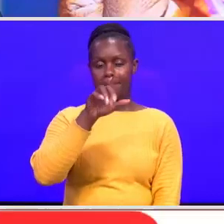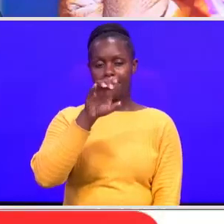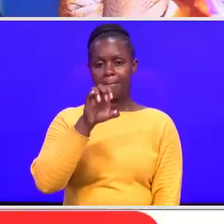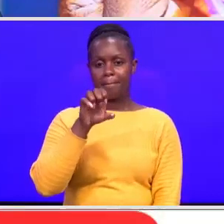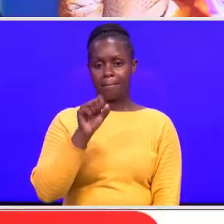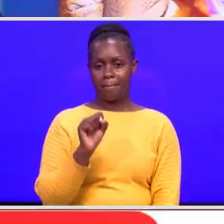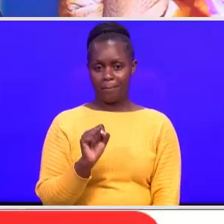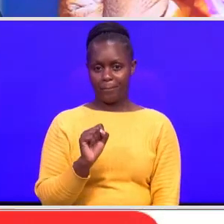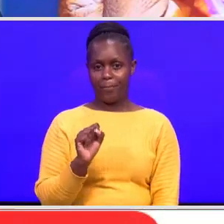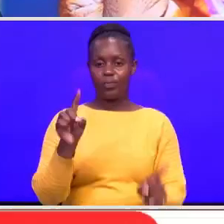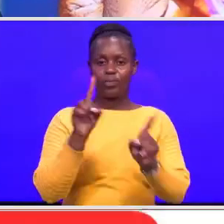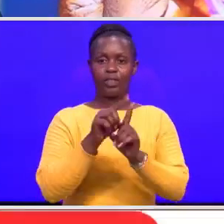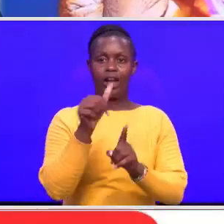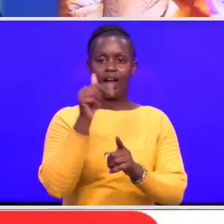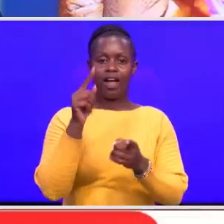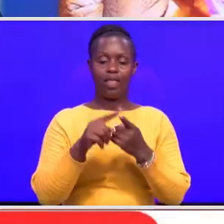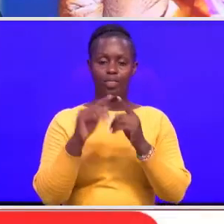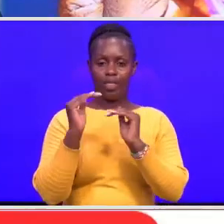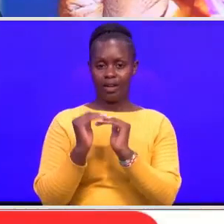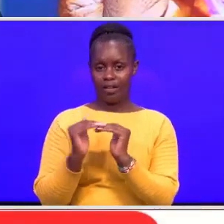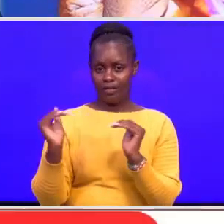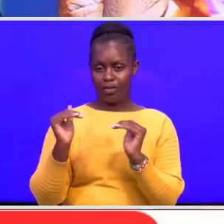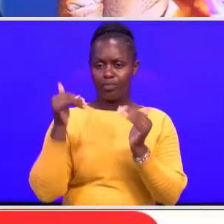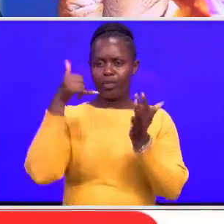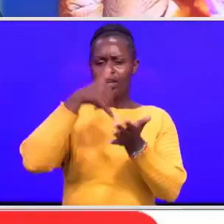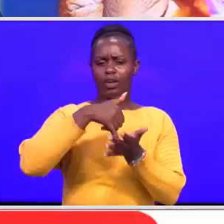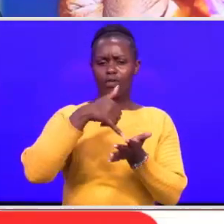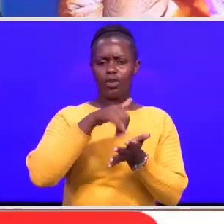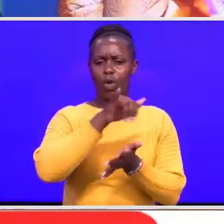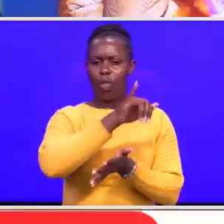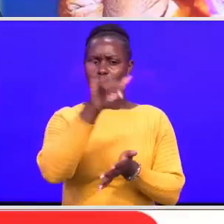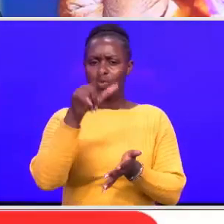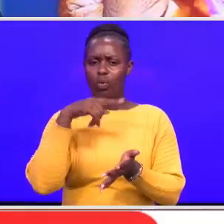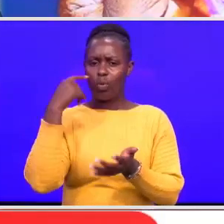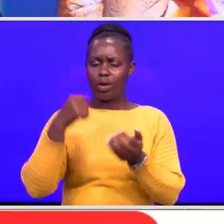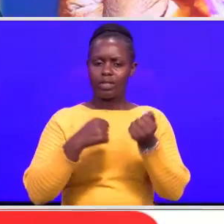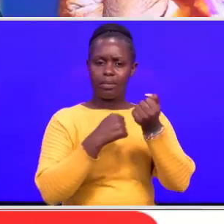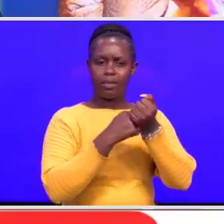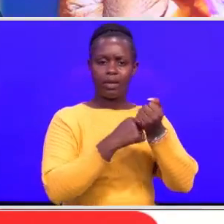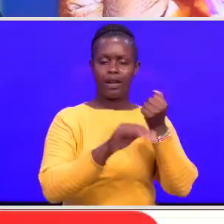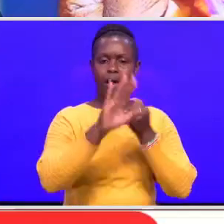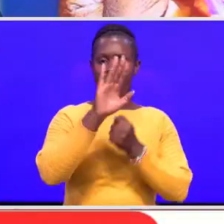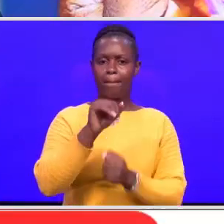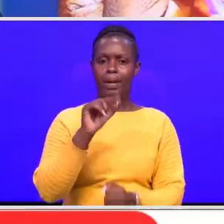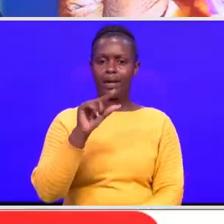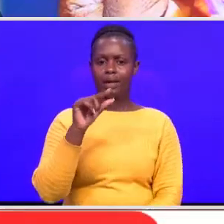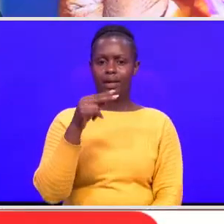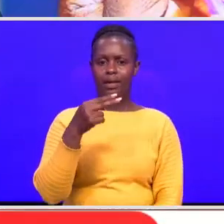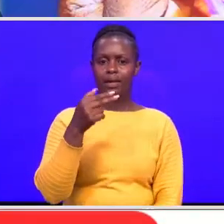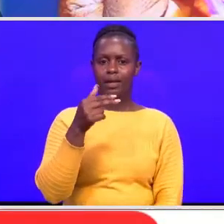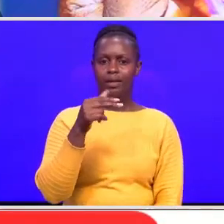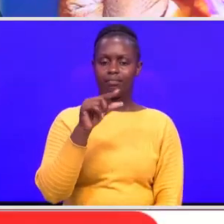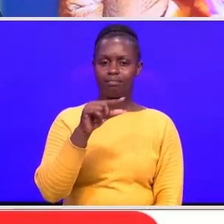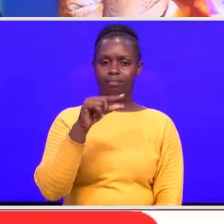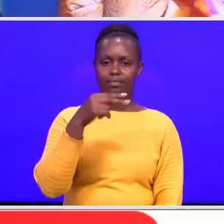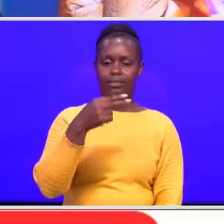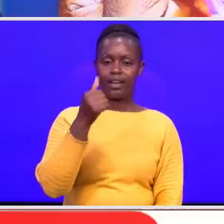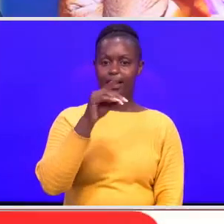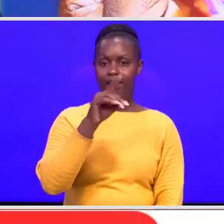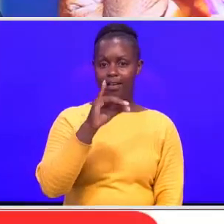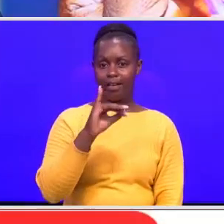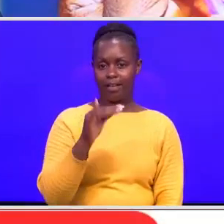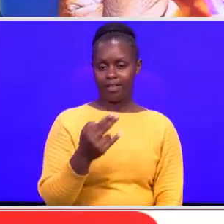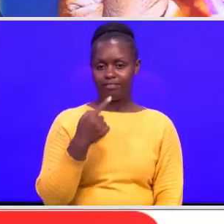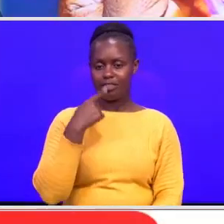most other routine childhood vaccines, including those supported by Gavi, are low, with only 3 to 6 months of